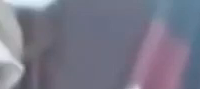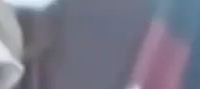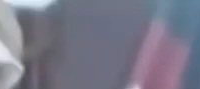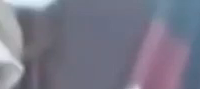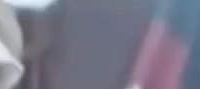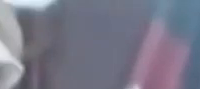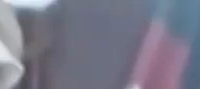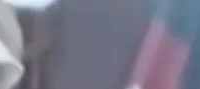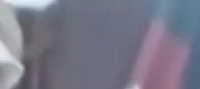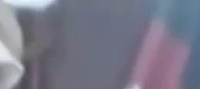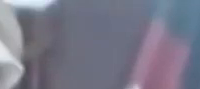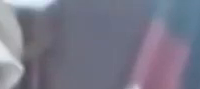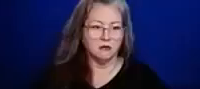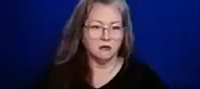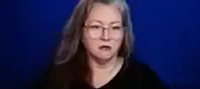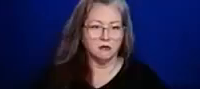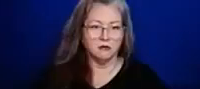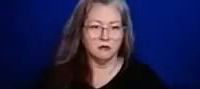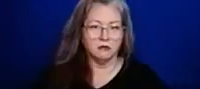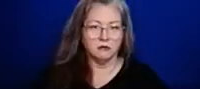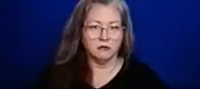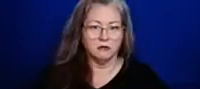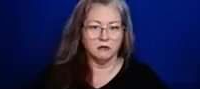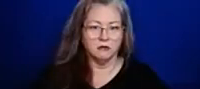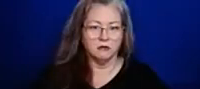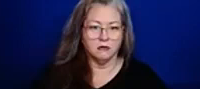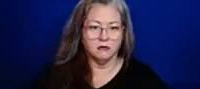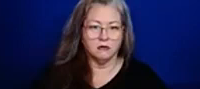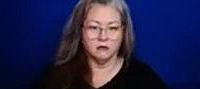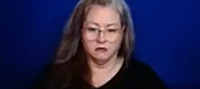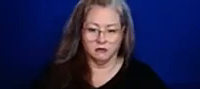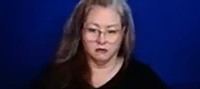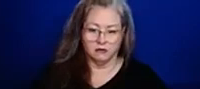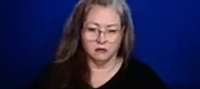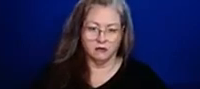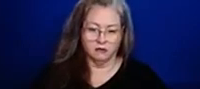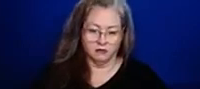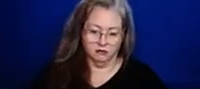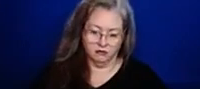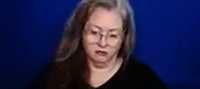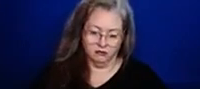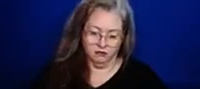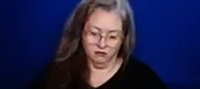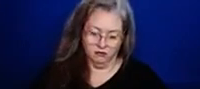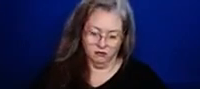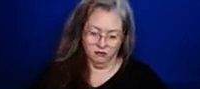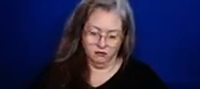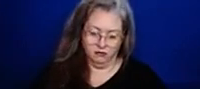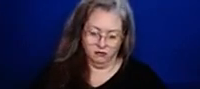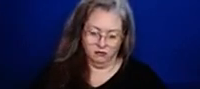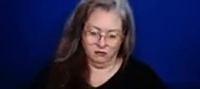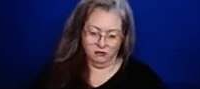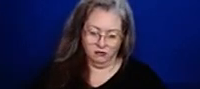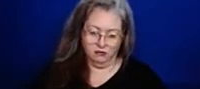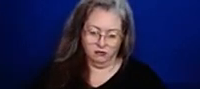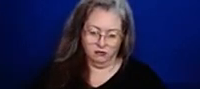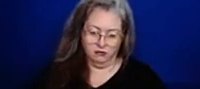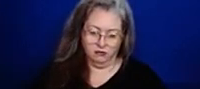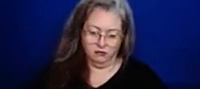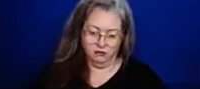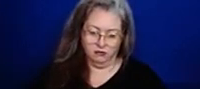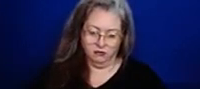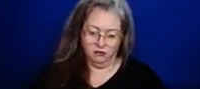on walls, and I just felt attracted to draw and to express myself through those